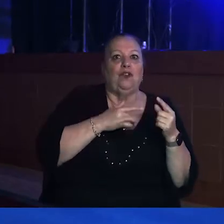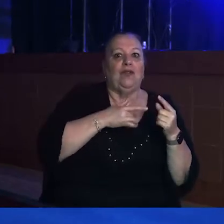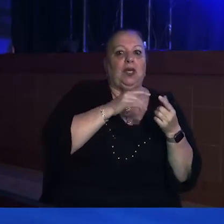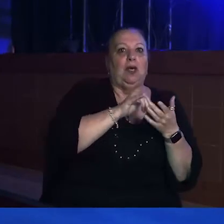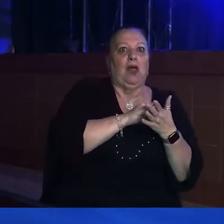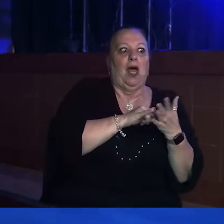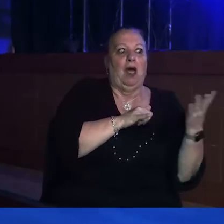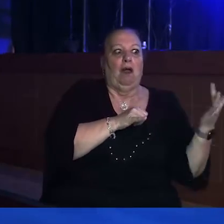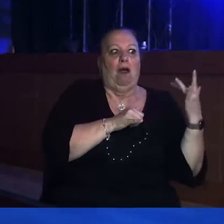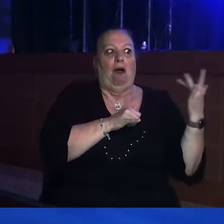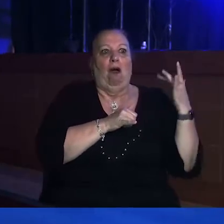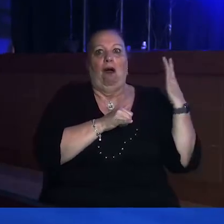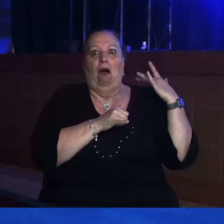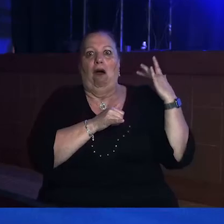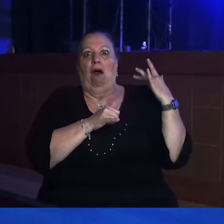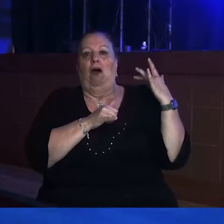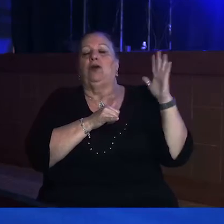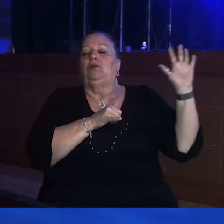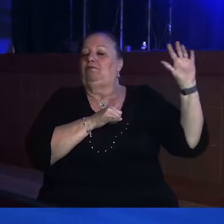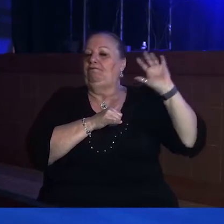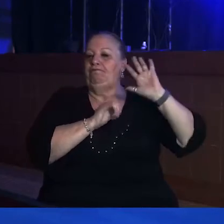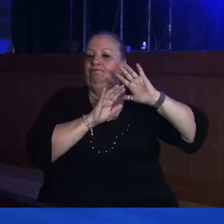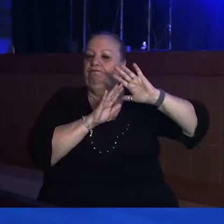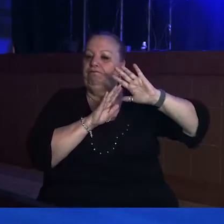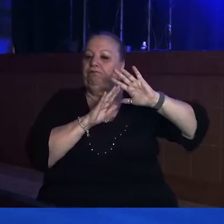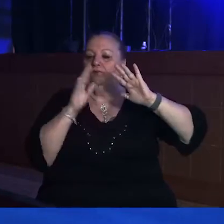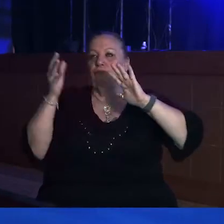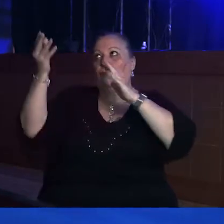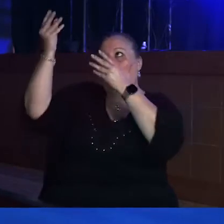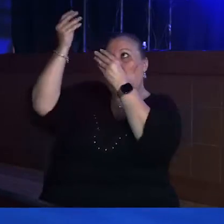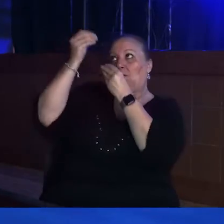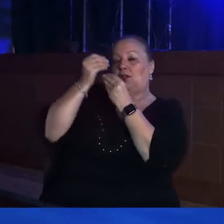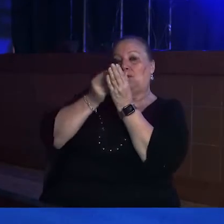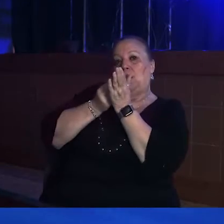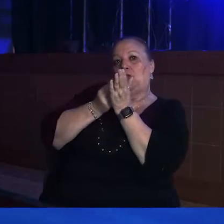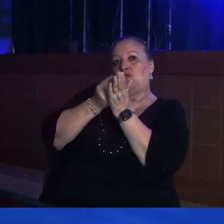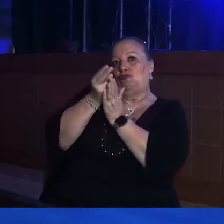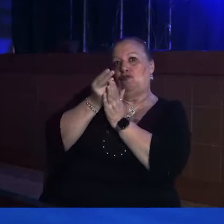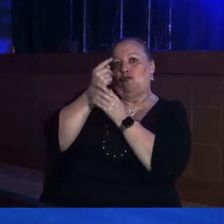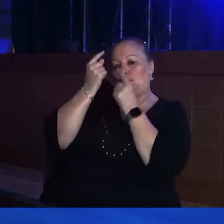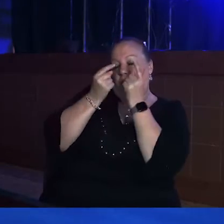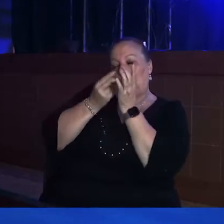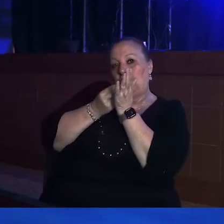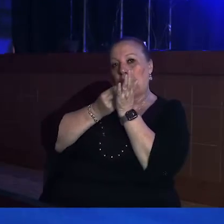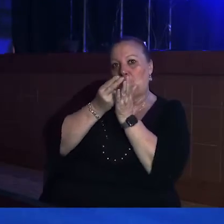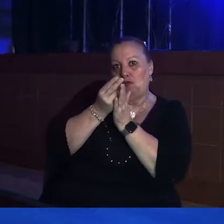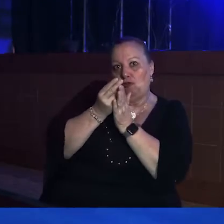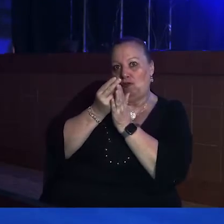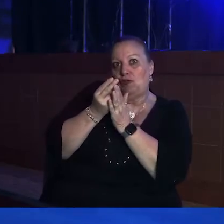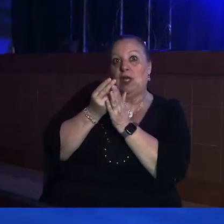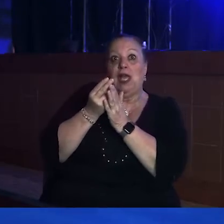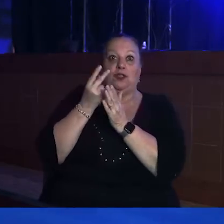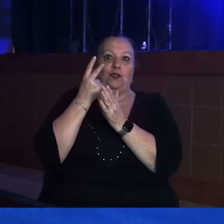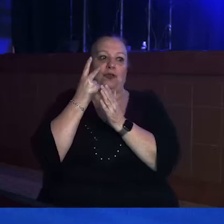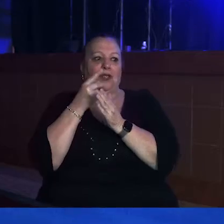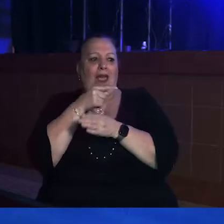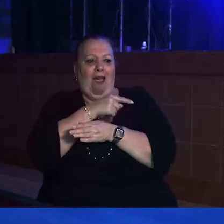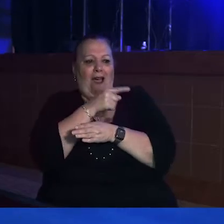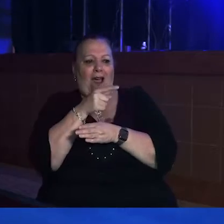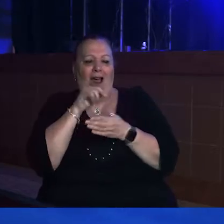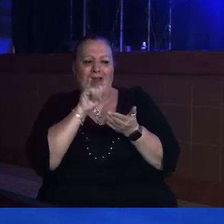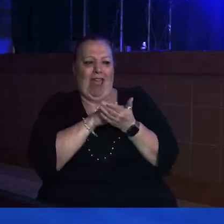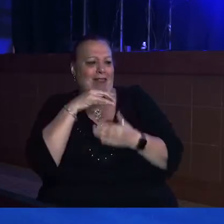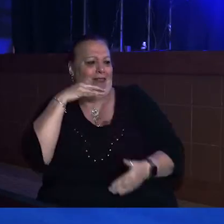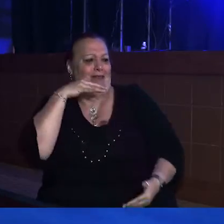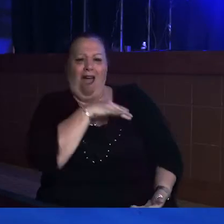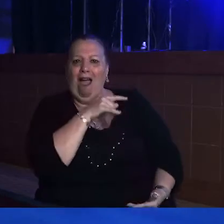way, you feed your mind the truth. You meditate on the truth, and you begin to see those lies for what they really are. You